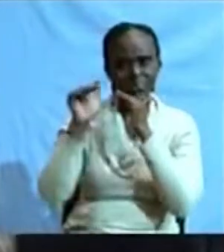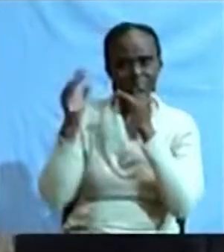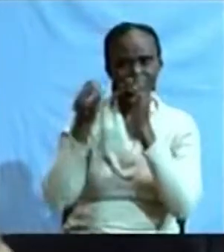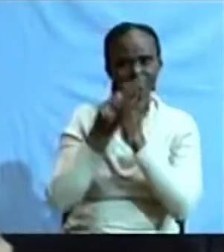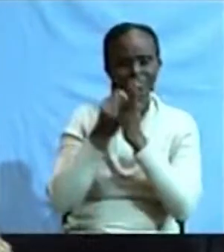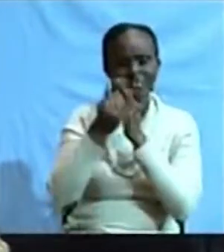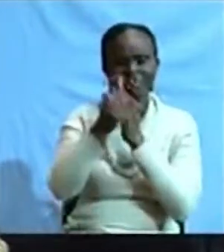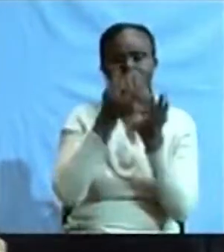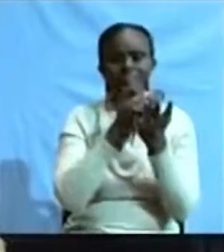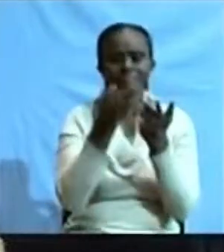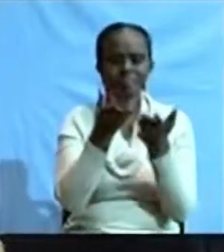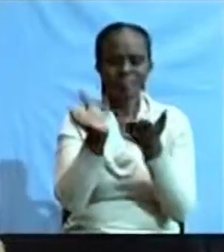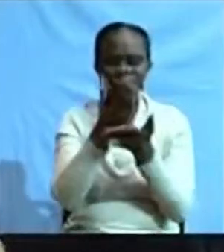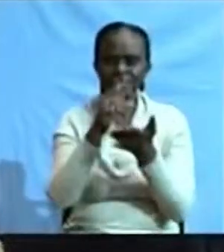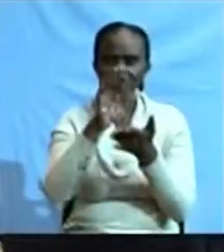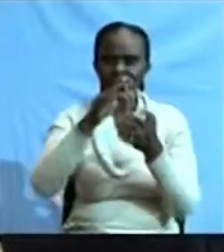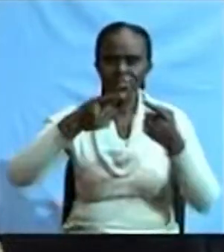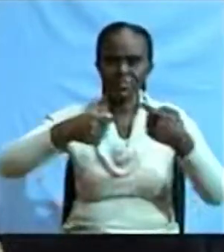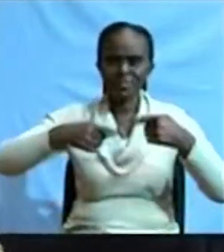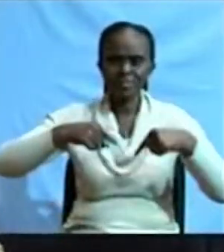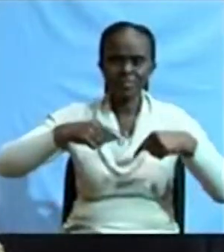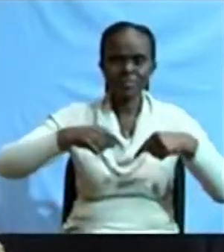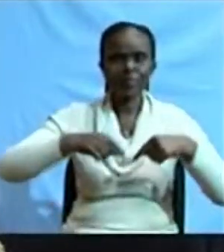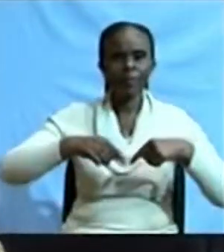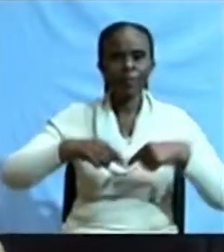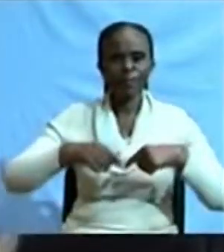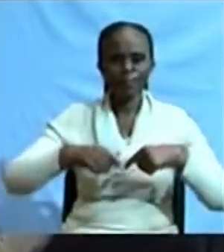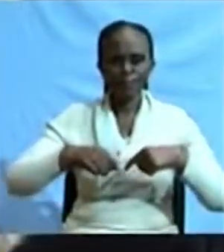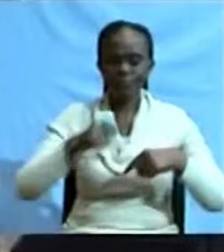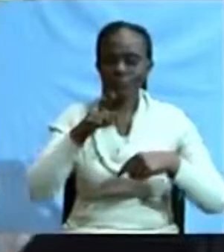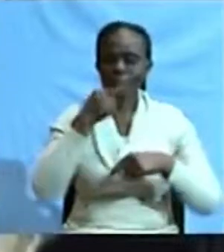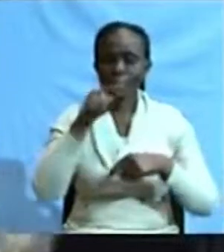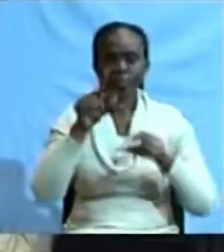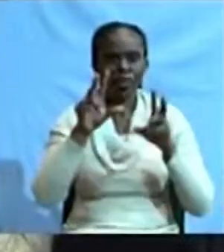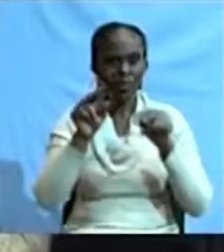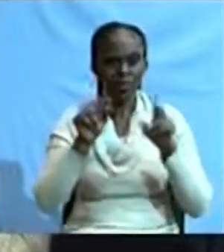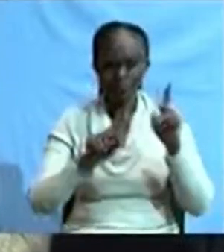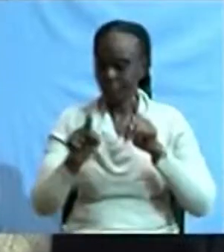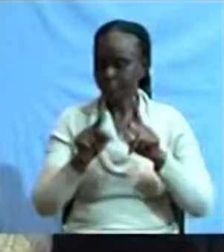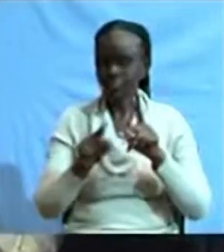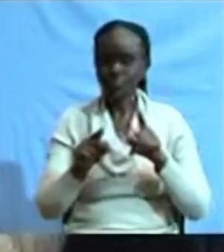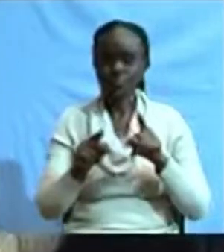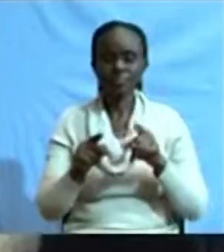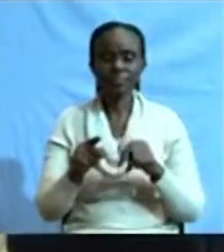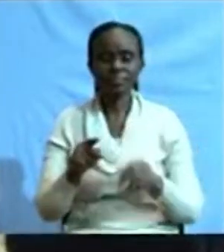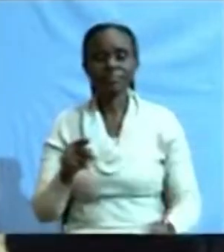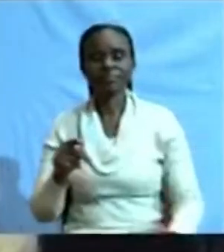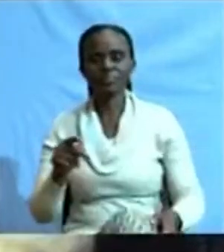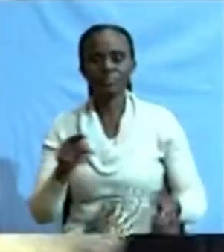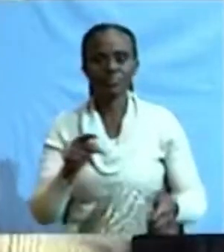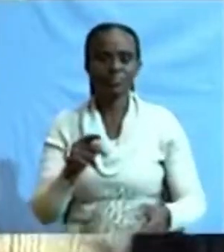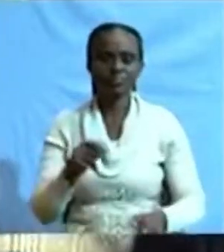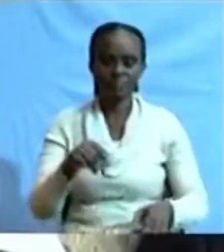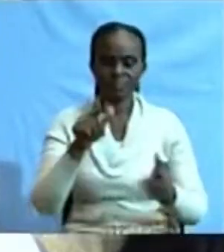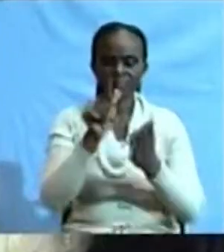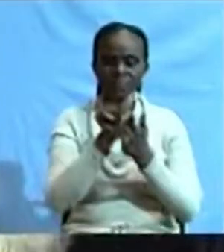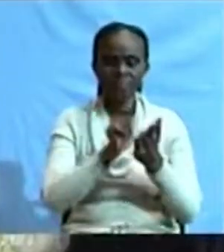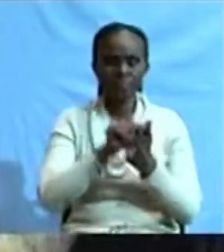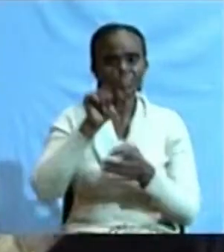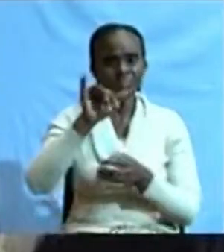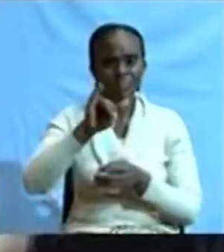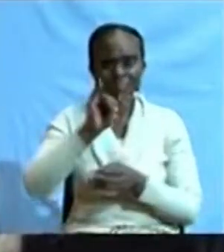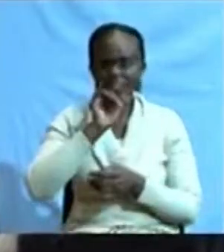You are failing to collect your local taxes. Then you say, no, people are struggling. The law demands